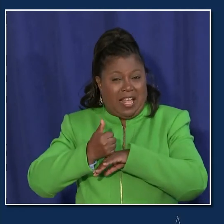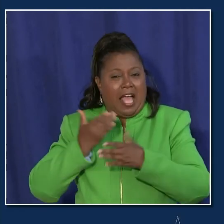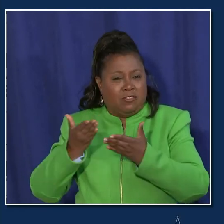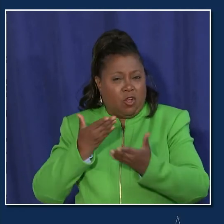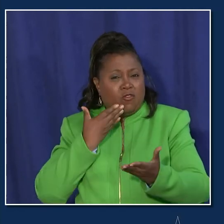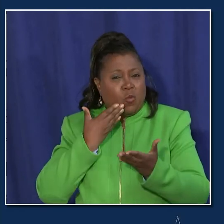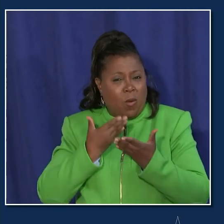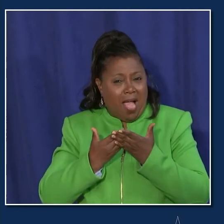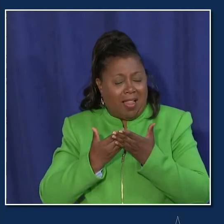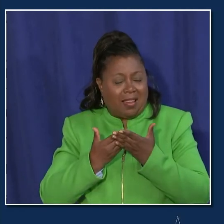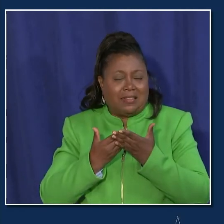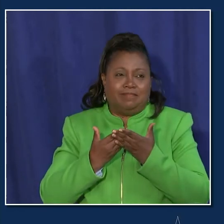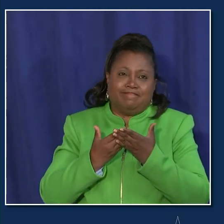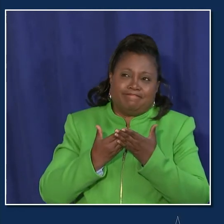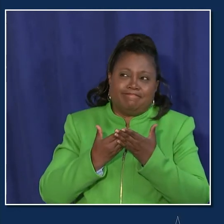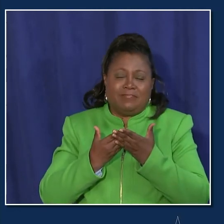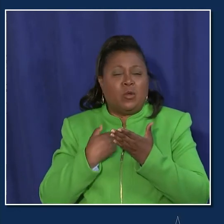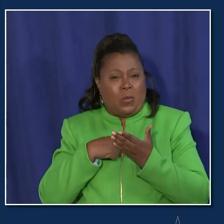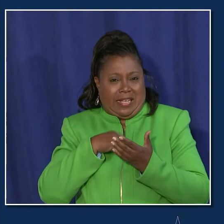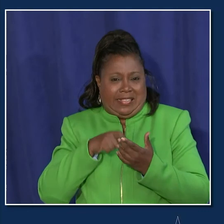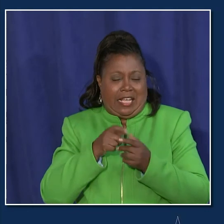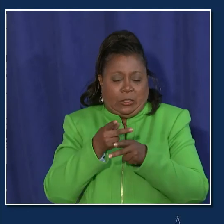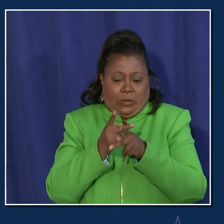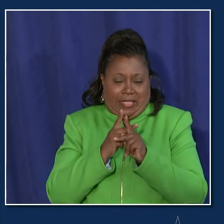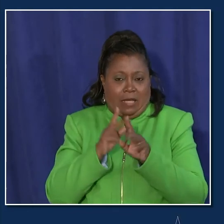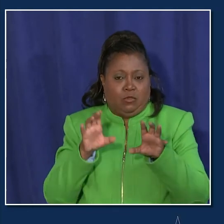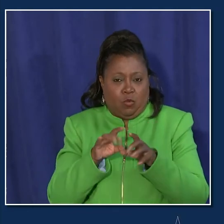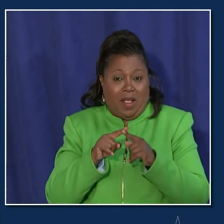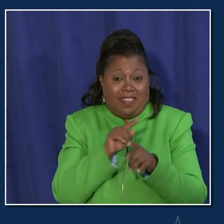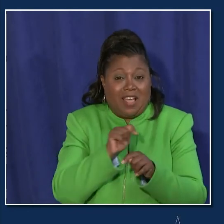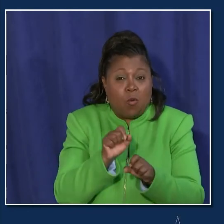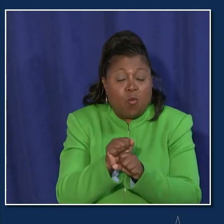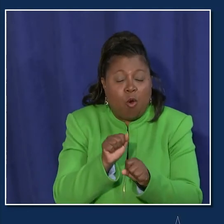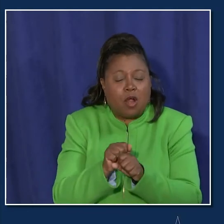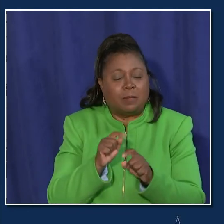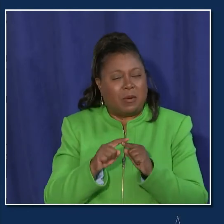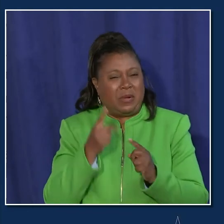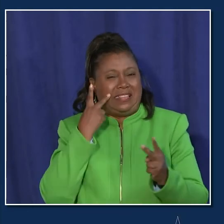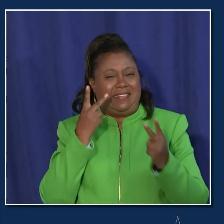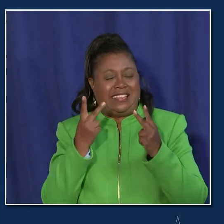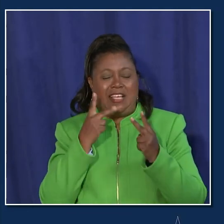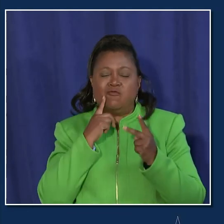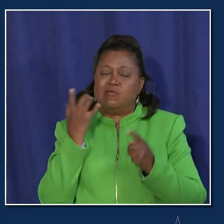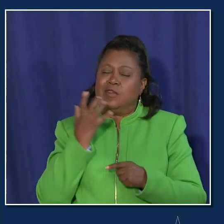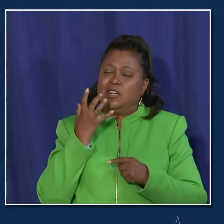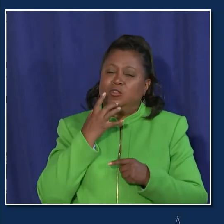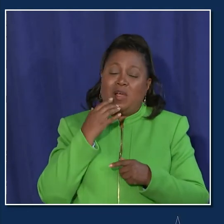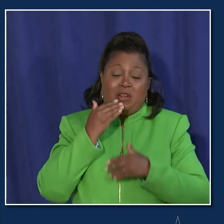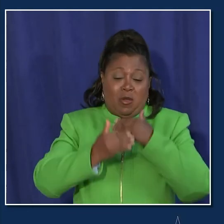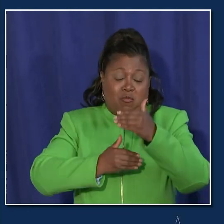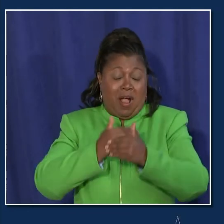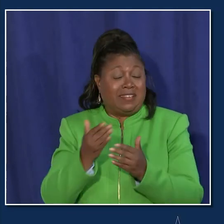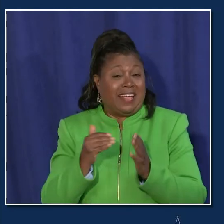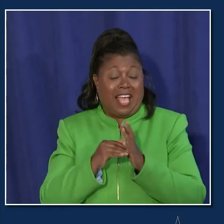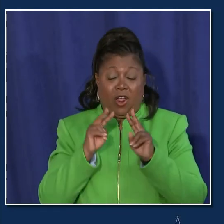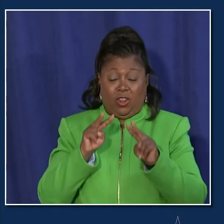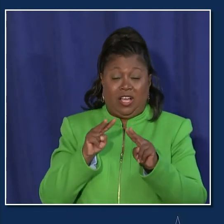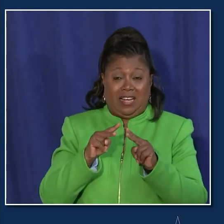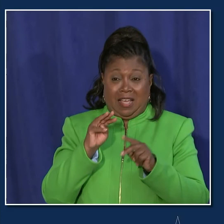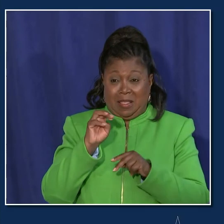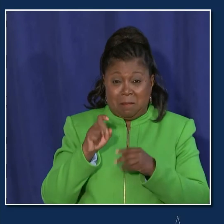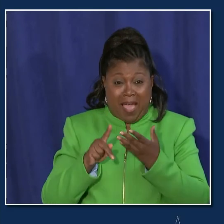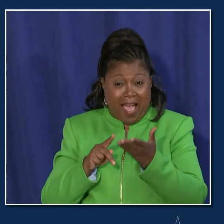us well. We need to keep doing the work, but we've seen extraordinary progress. Again, looking at this